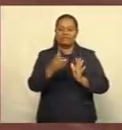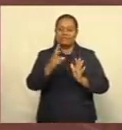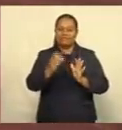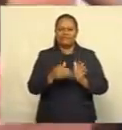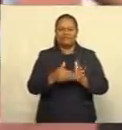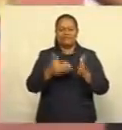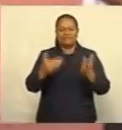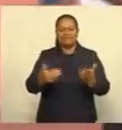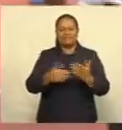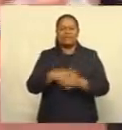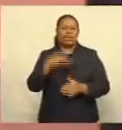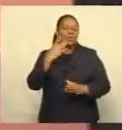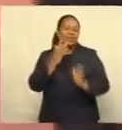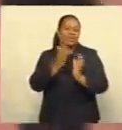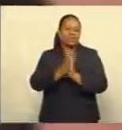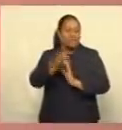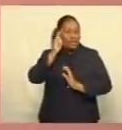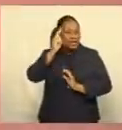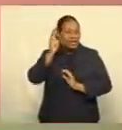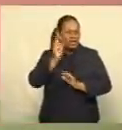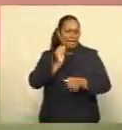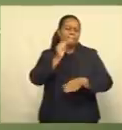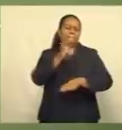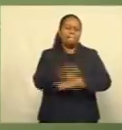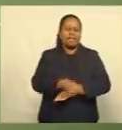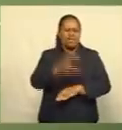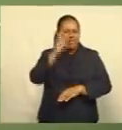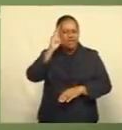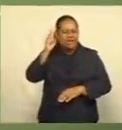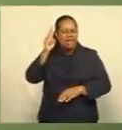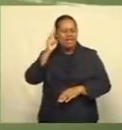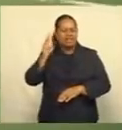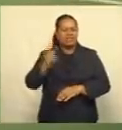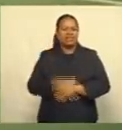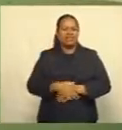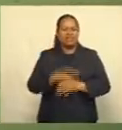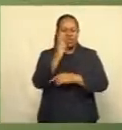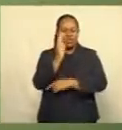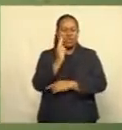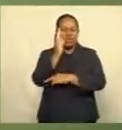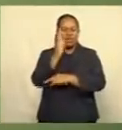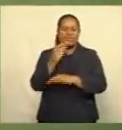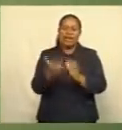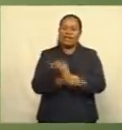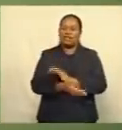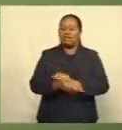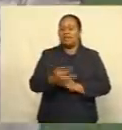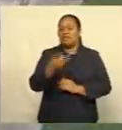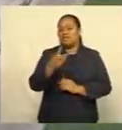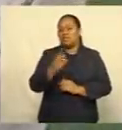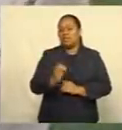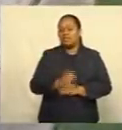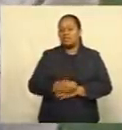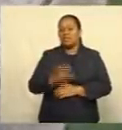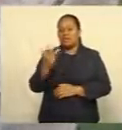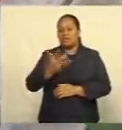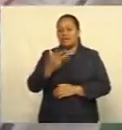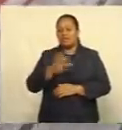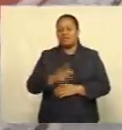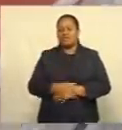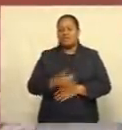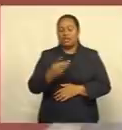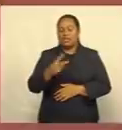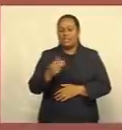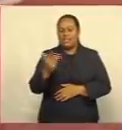name when he beat then national rep Peterovi Tangomaki in the 1500 meters at the 2019 Coca-Cola Games. However, he says